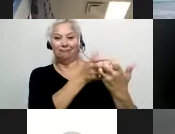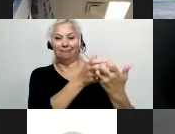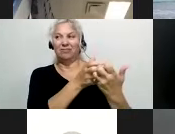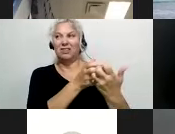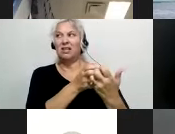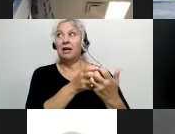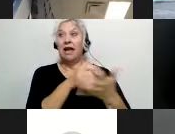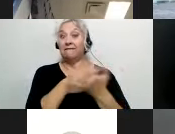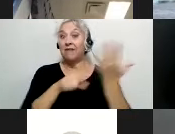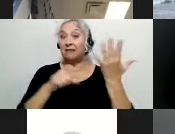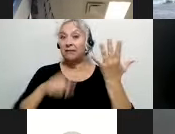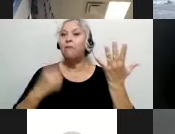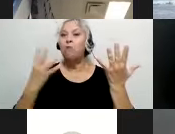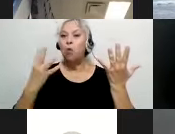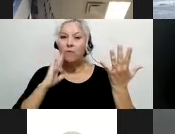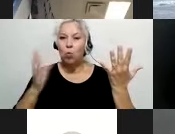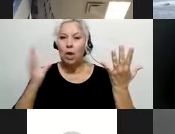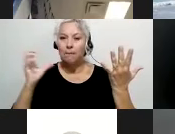week.